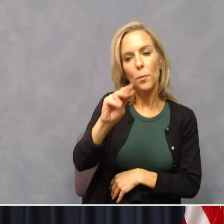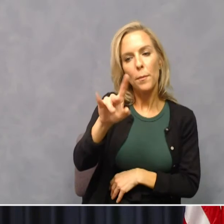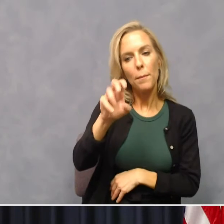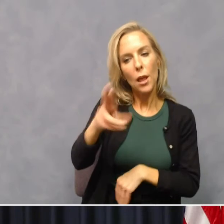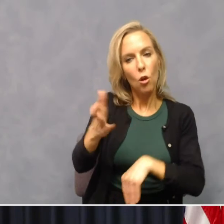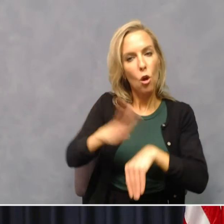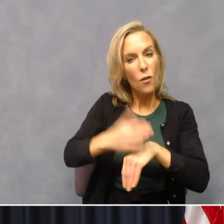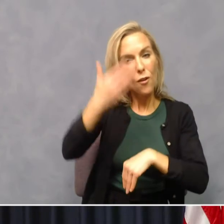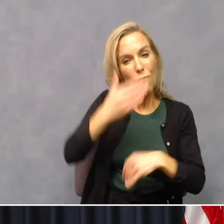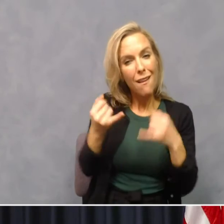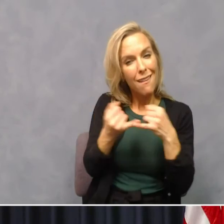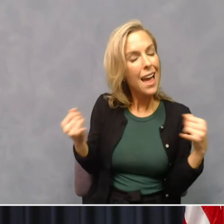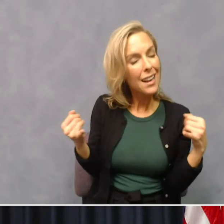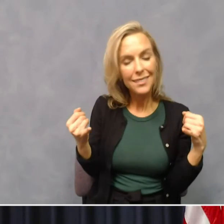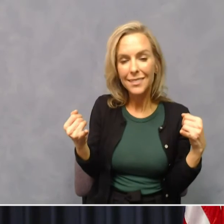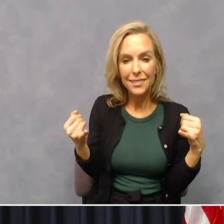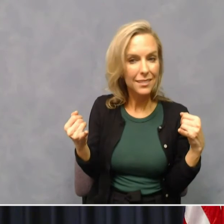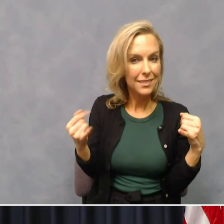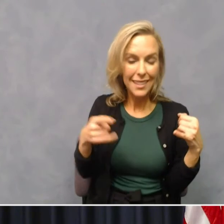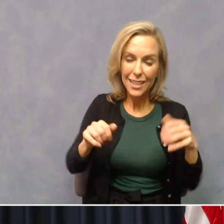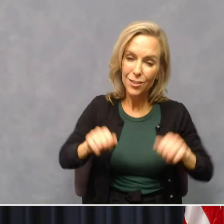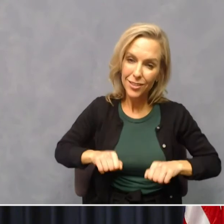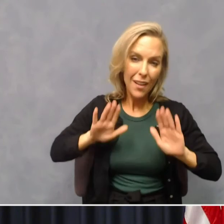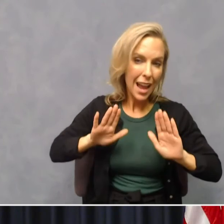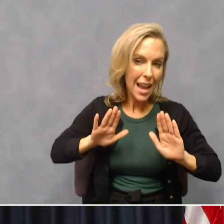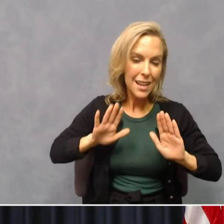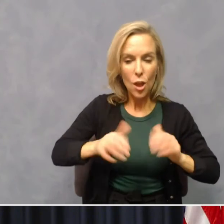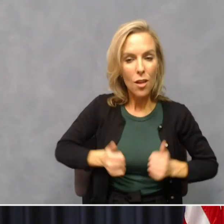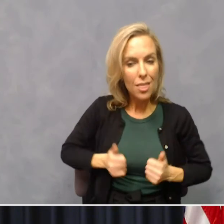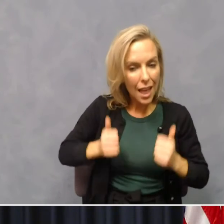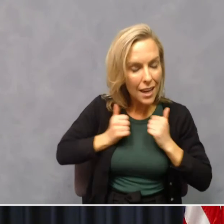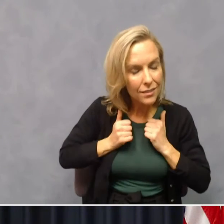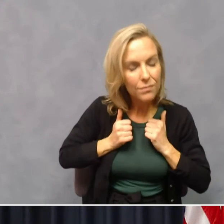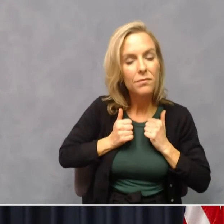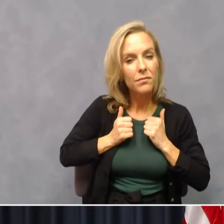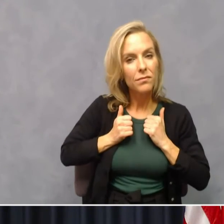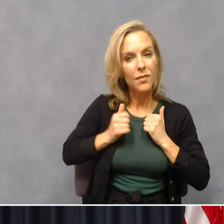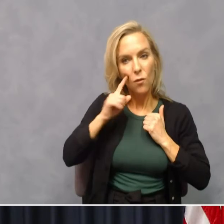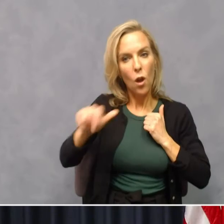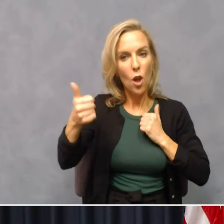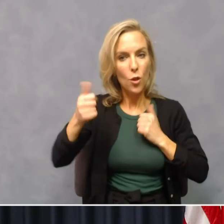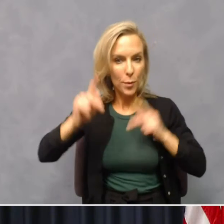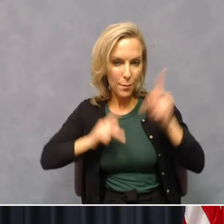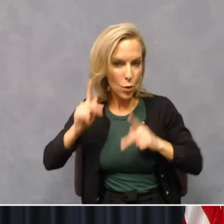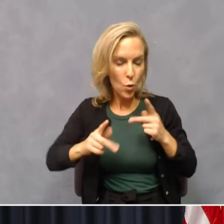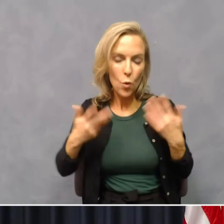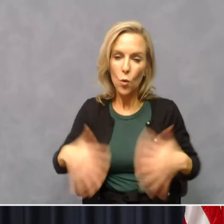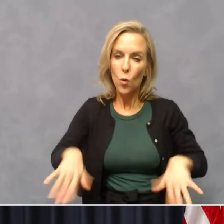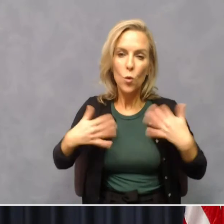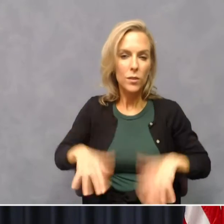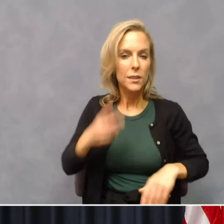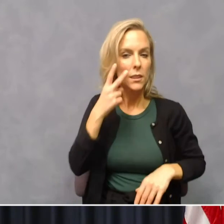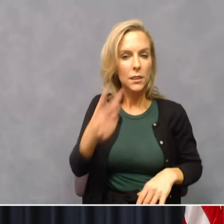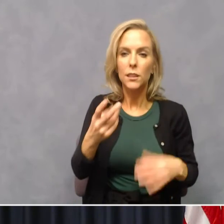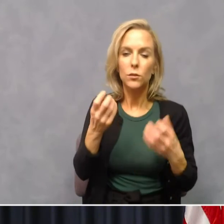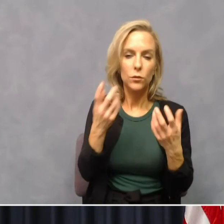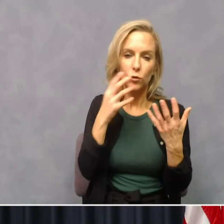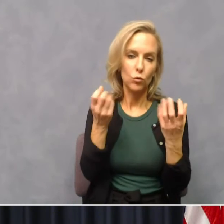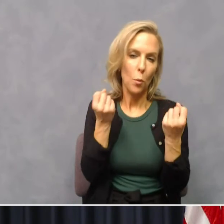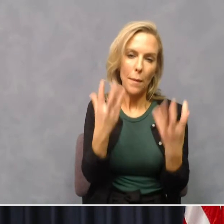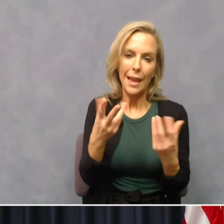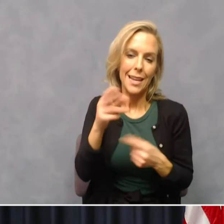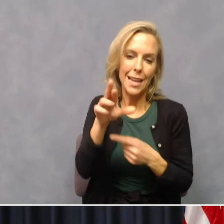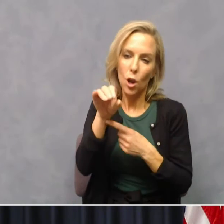some of which have even sacrificed their lives for others. We have seen so many heroes